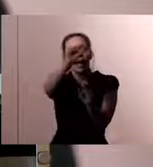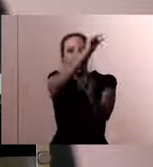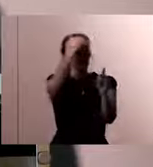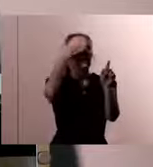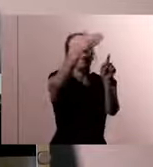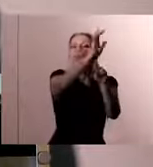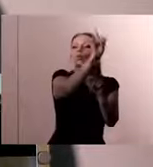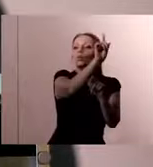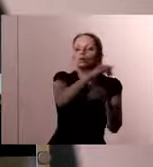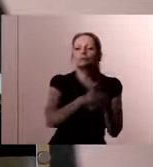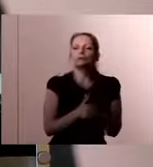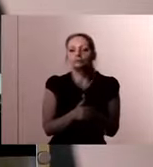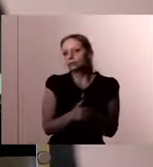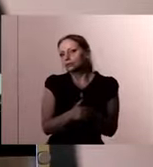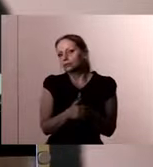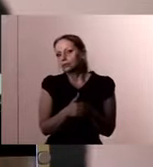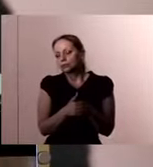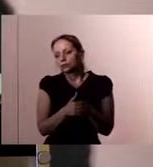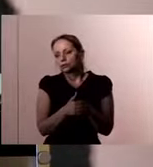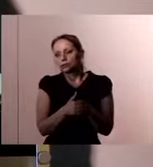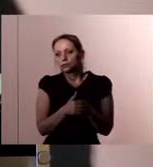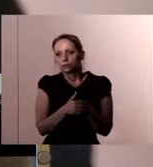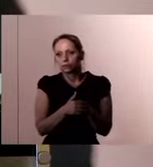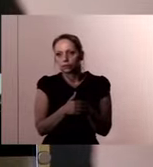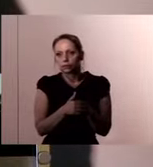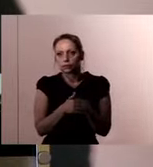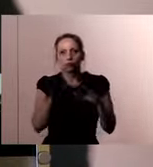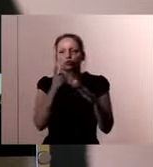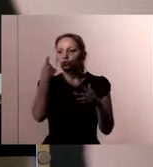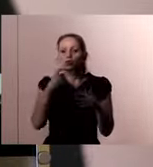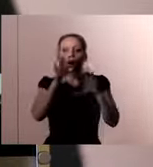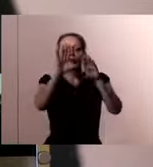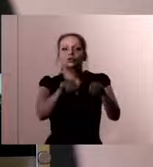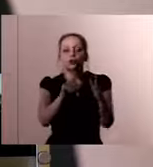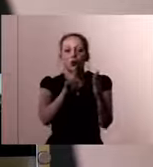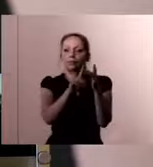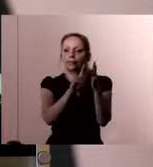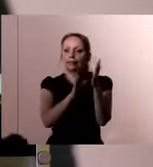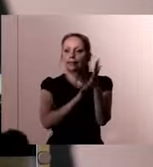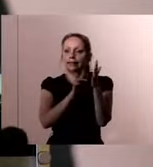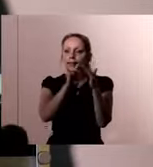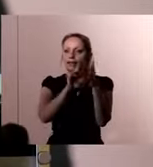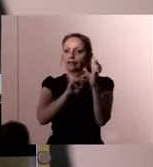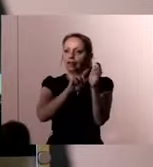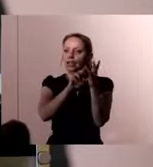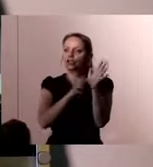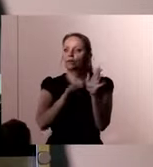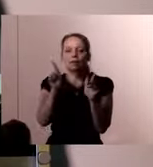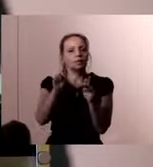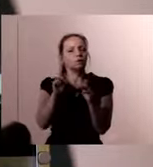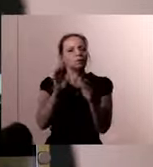measure was at least partly to halt inflation, but it was also about strangling the